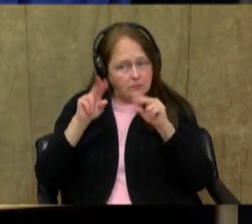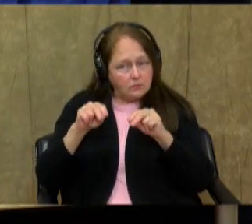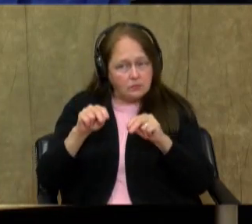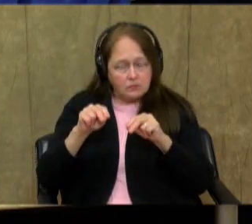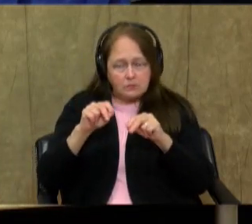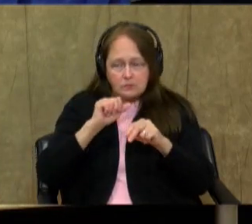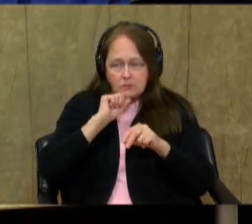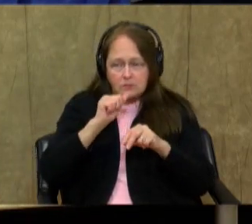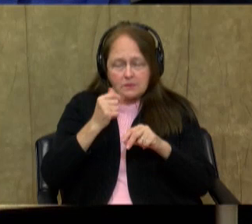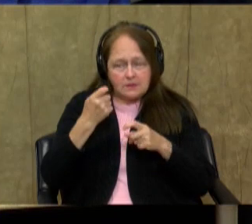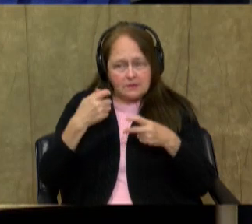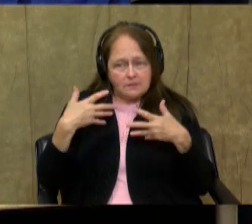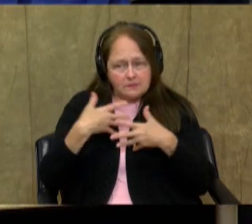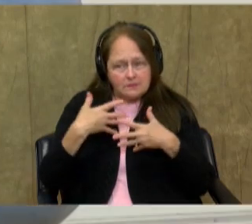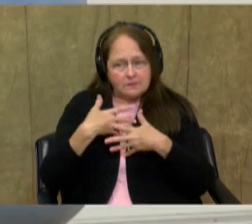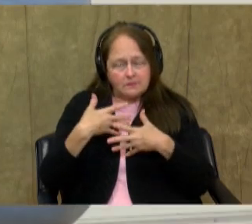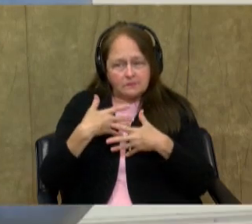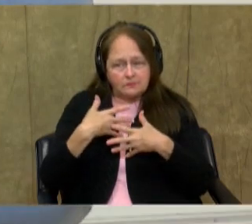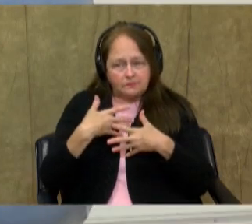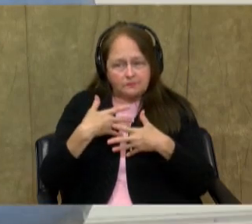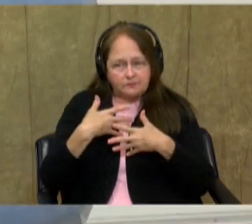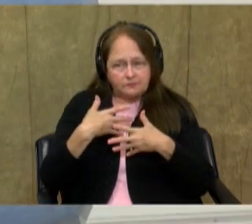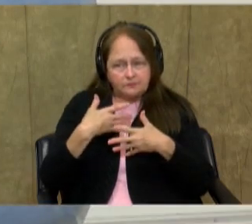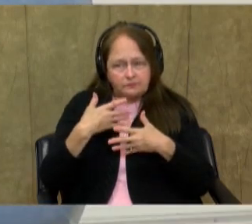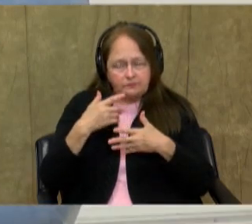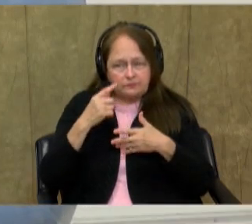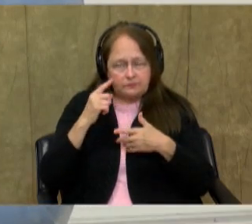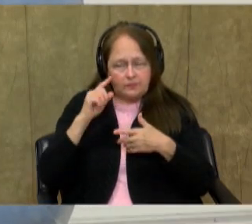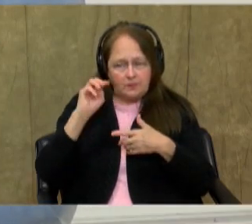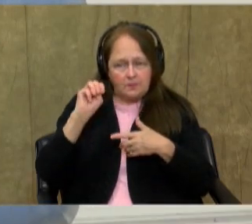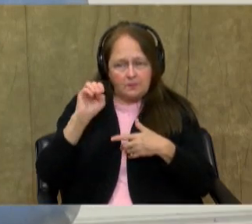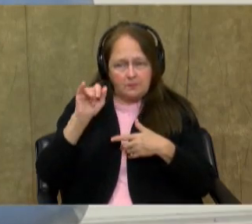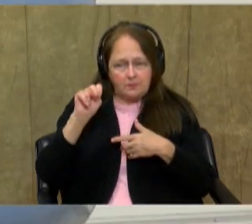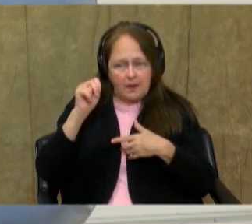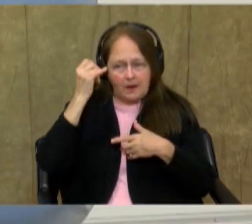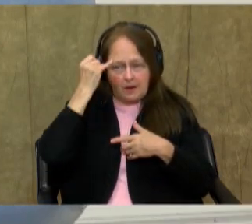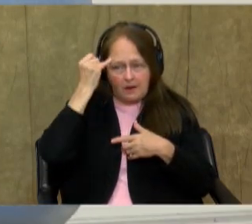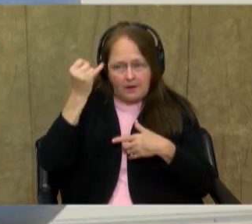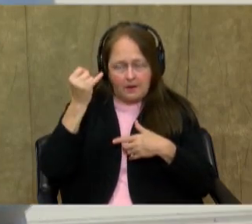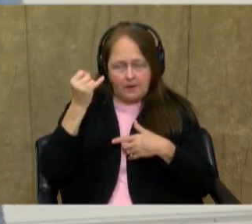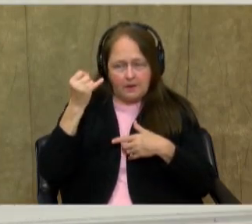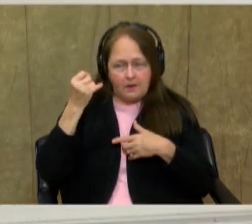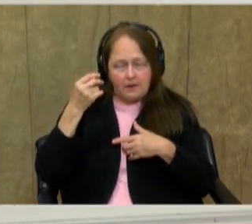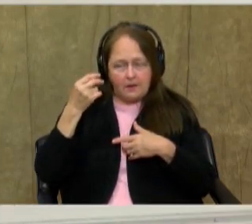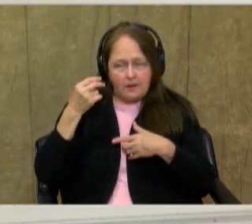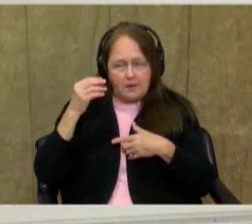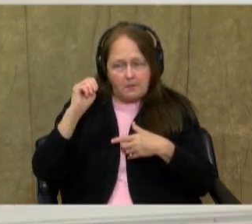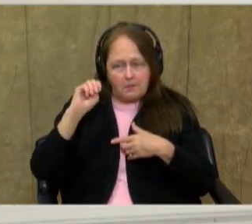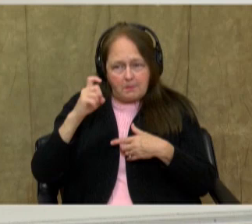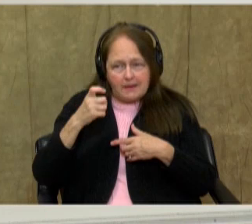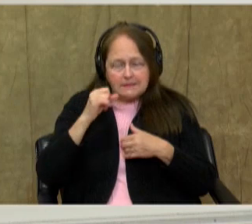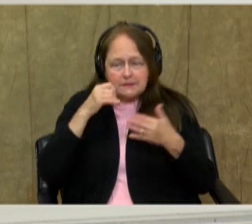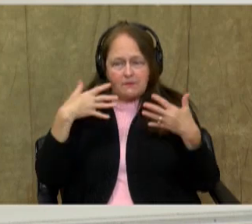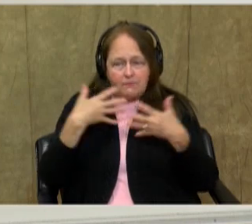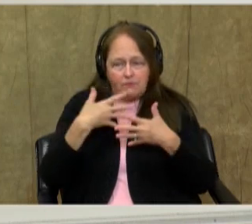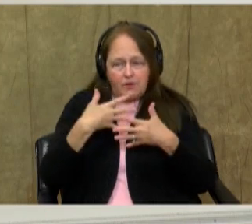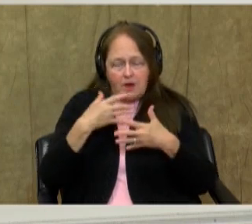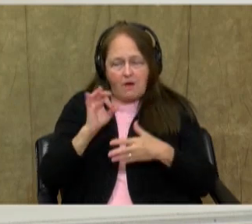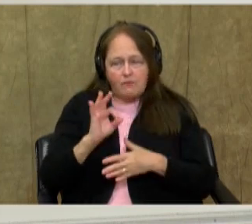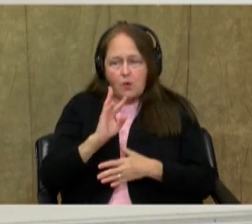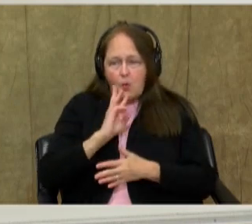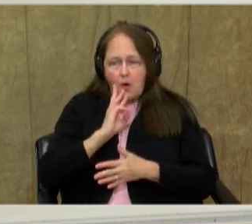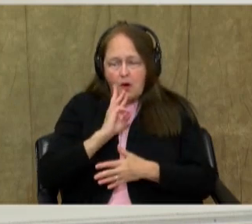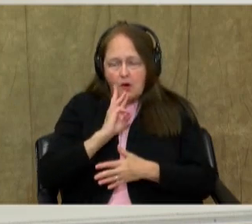not. He's a little terrified. So what is our main idea? He is afraid of the